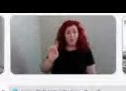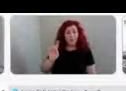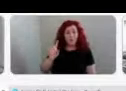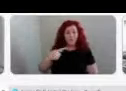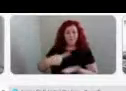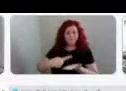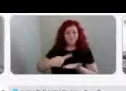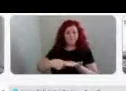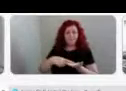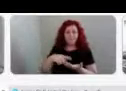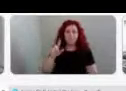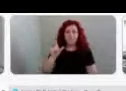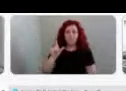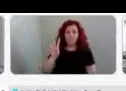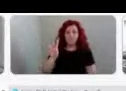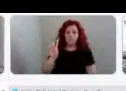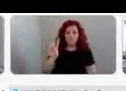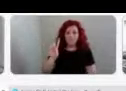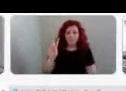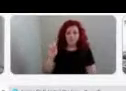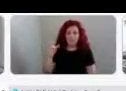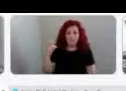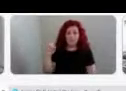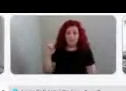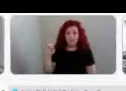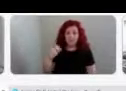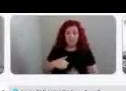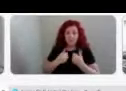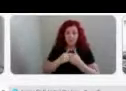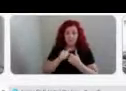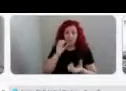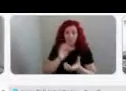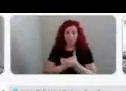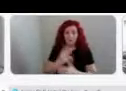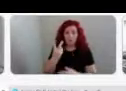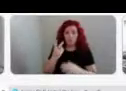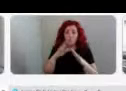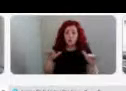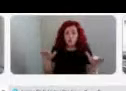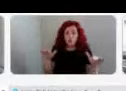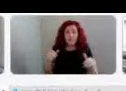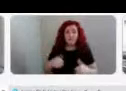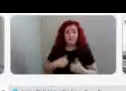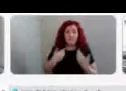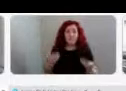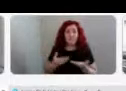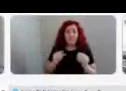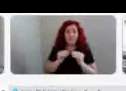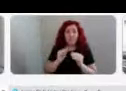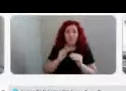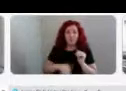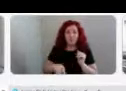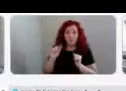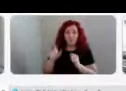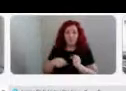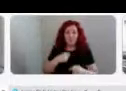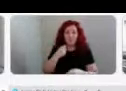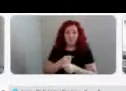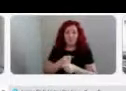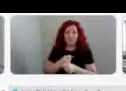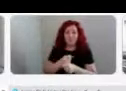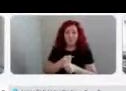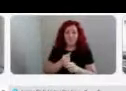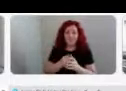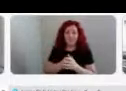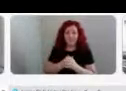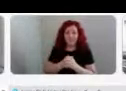district 17. i live here with my wife and two kids uh i've lived here for over 20 years my